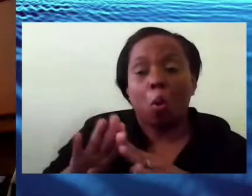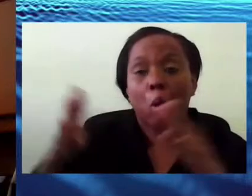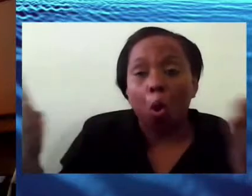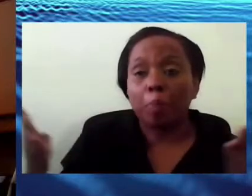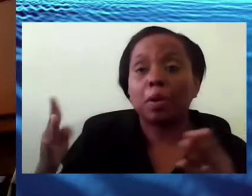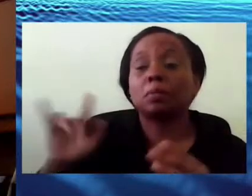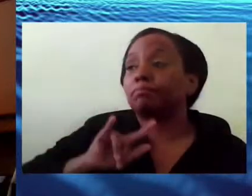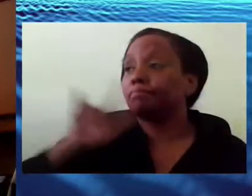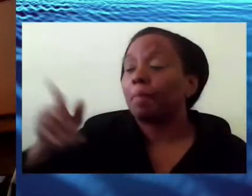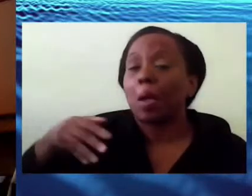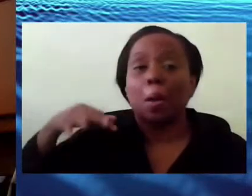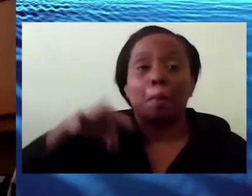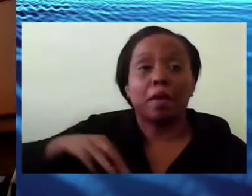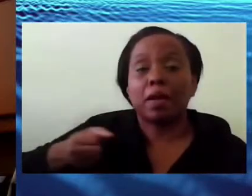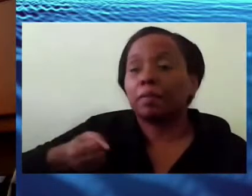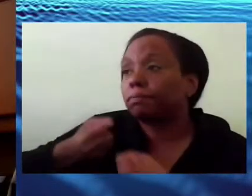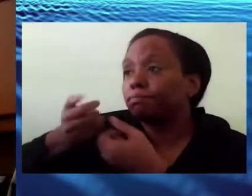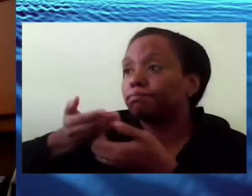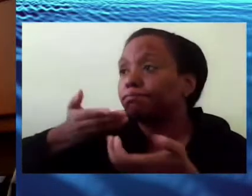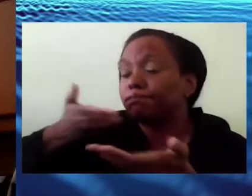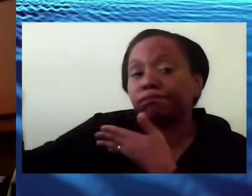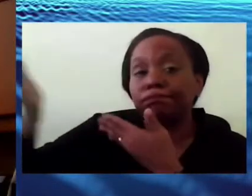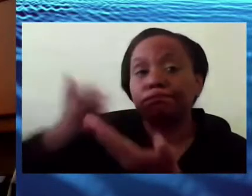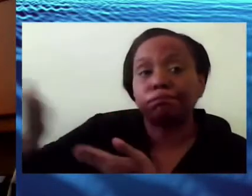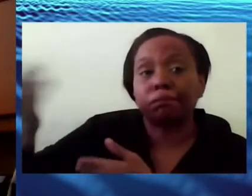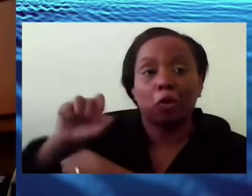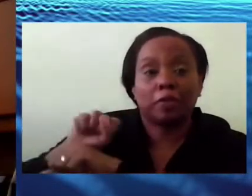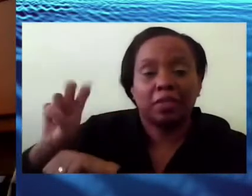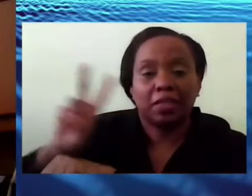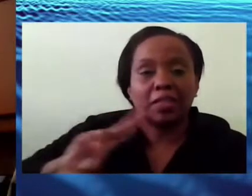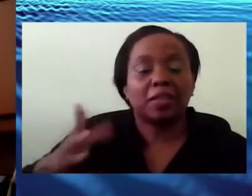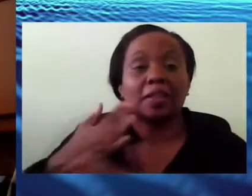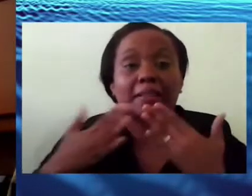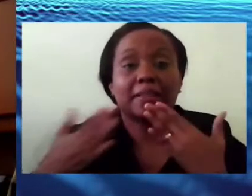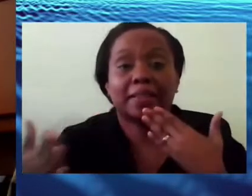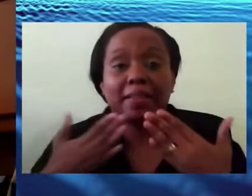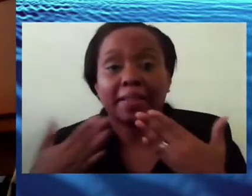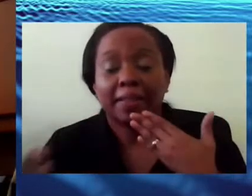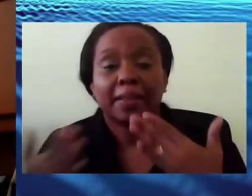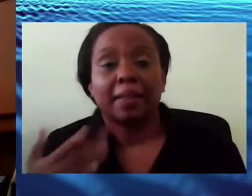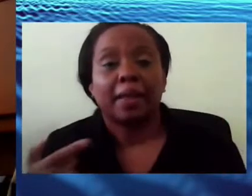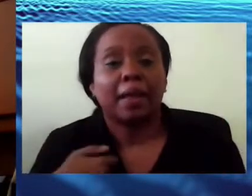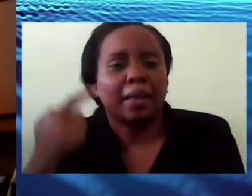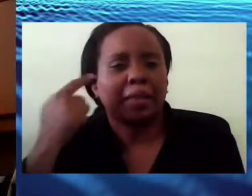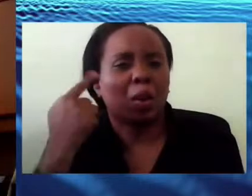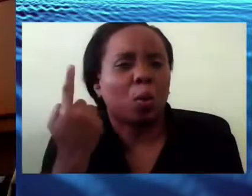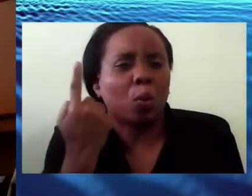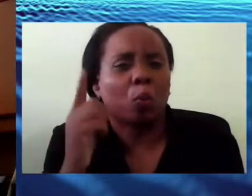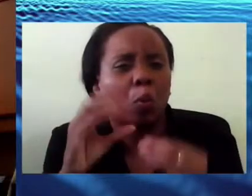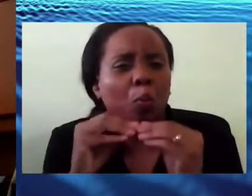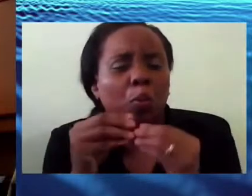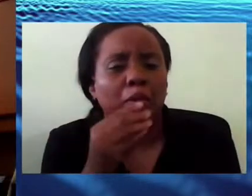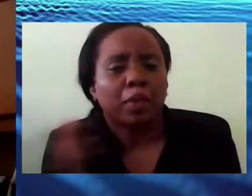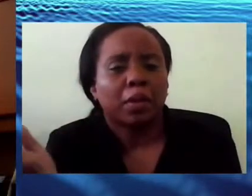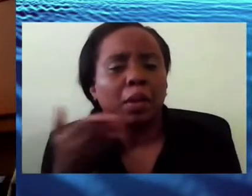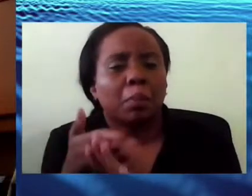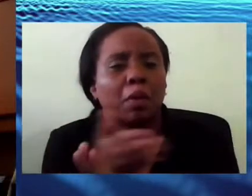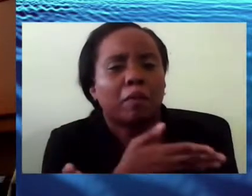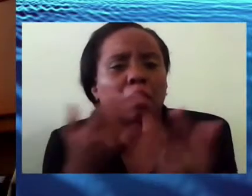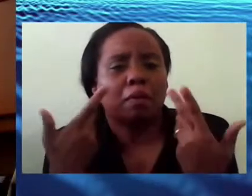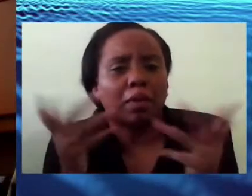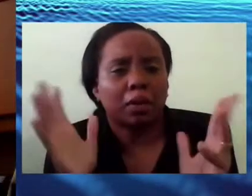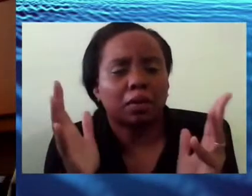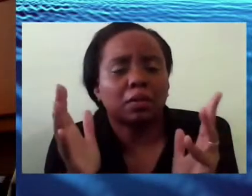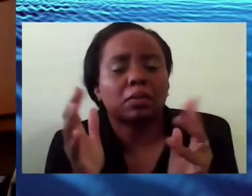and we will continue to provide updates as the days evolve. I think perhaps one thing I should say before I go is that